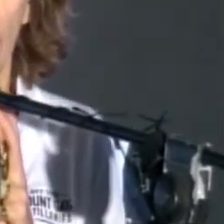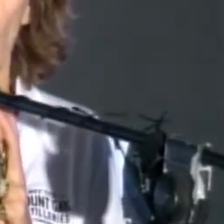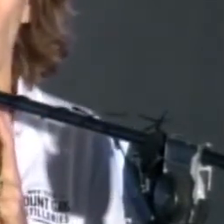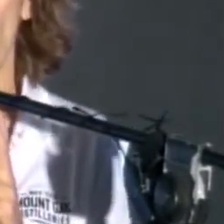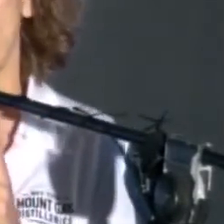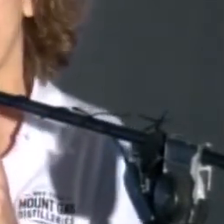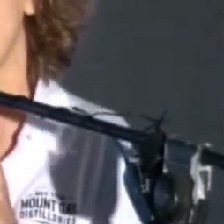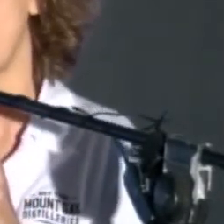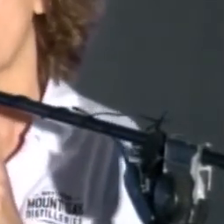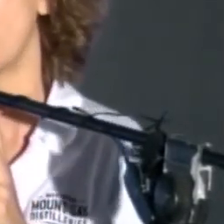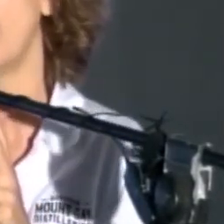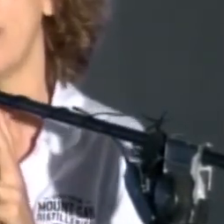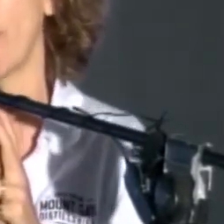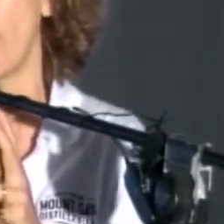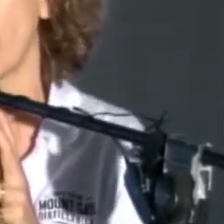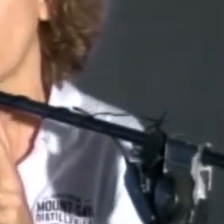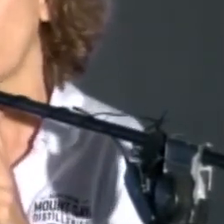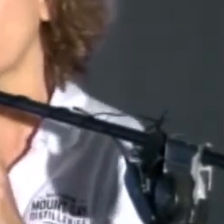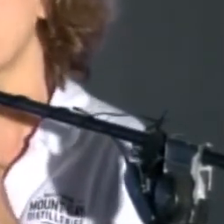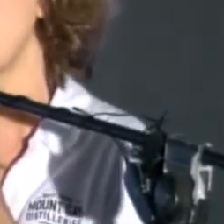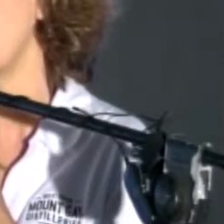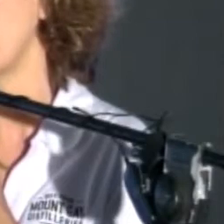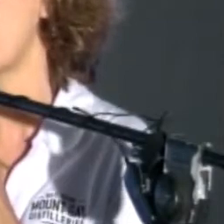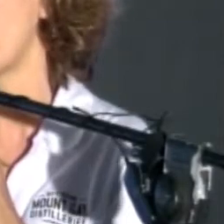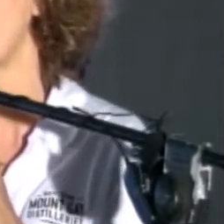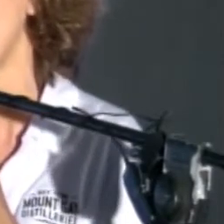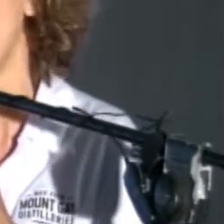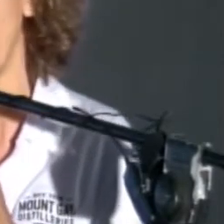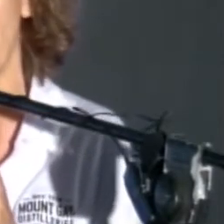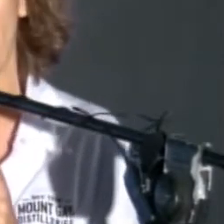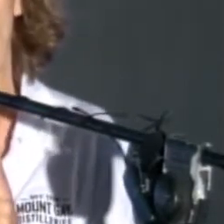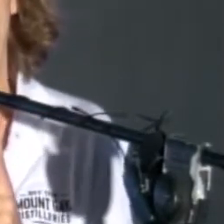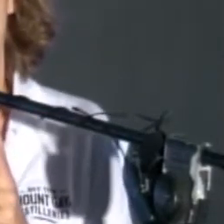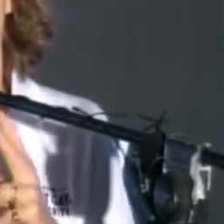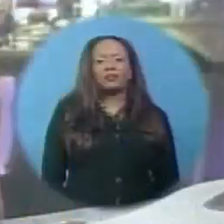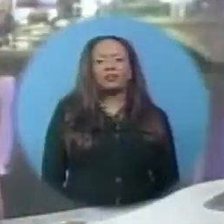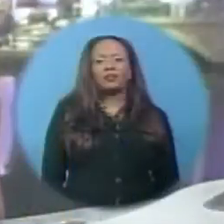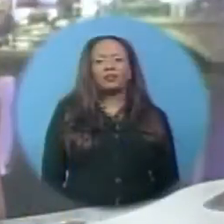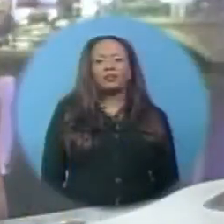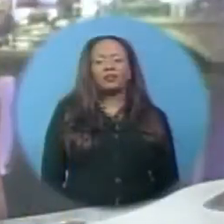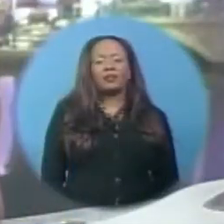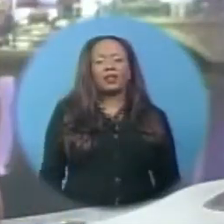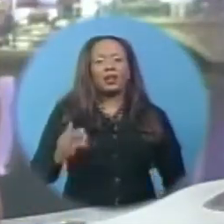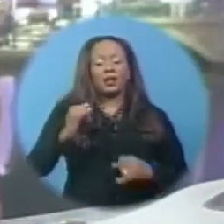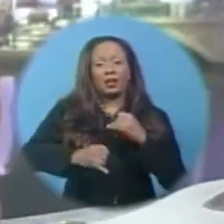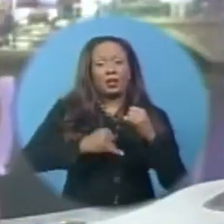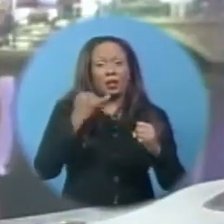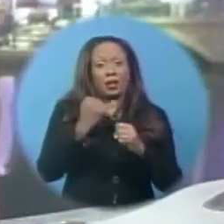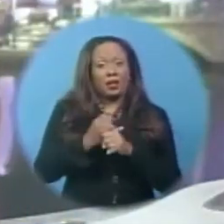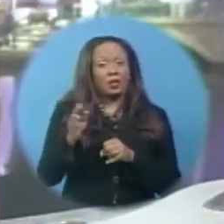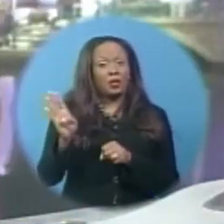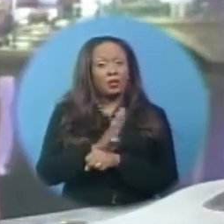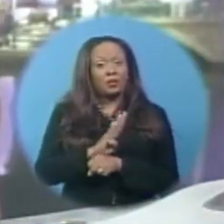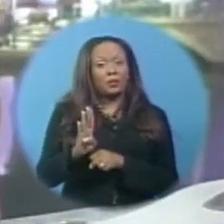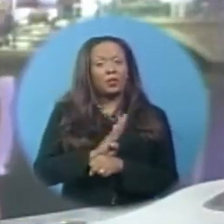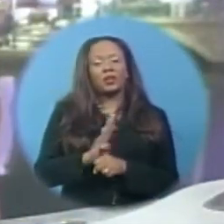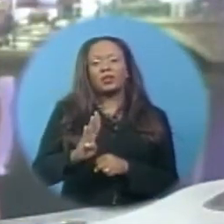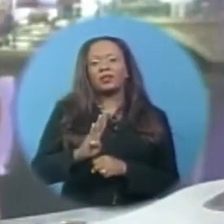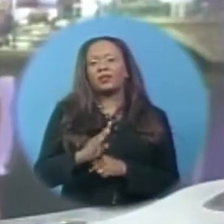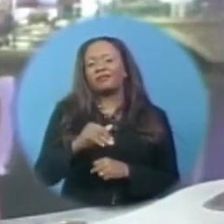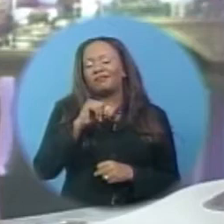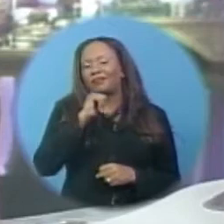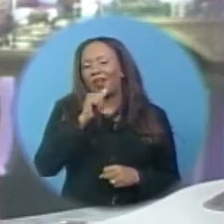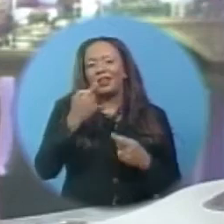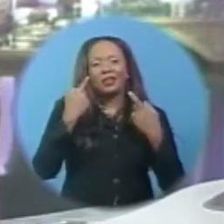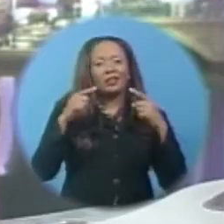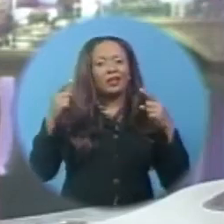lot of projects absolutely everywhere in the world and on every single brand. The International Business Division has